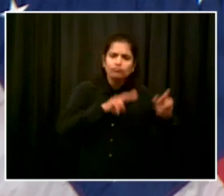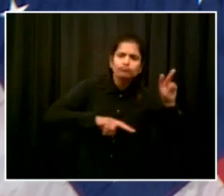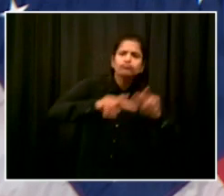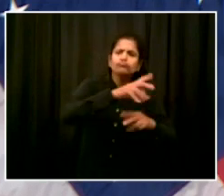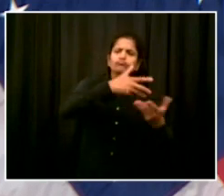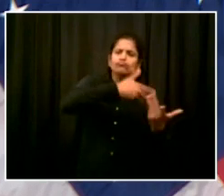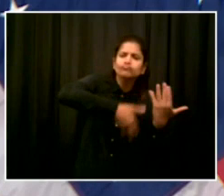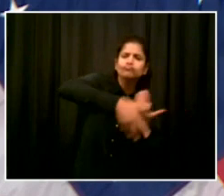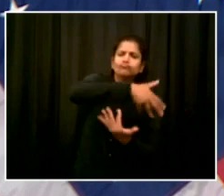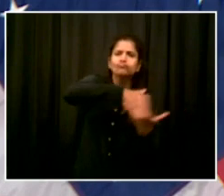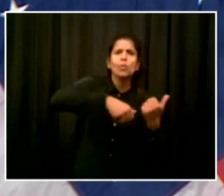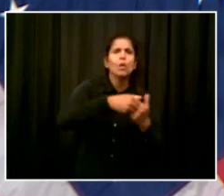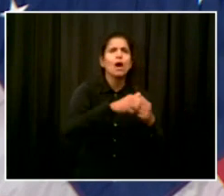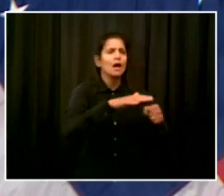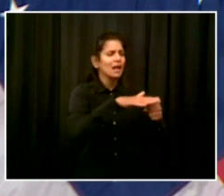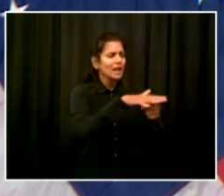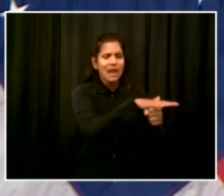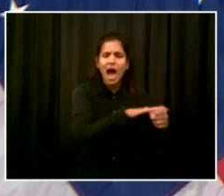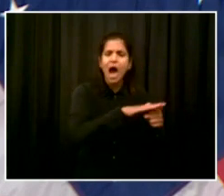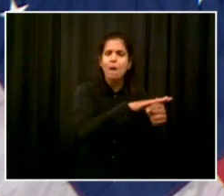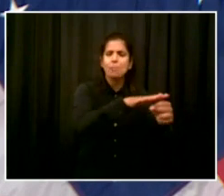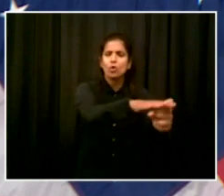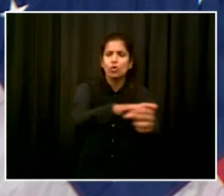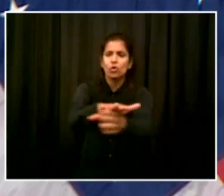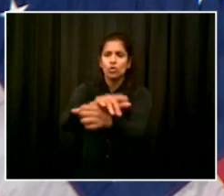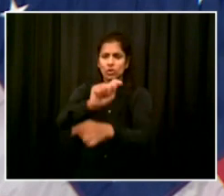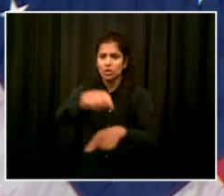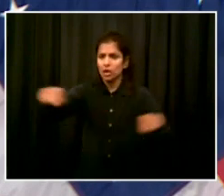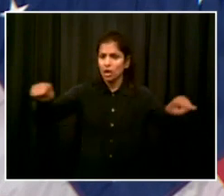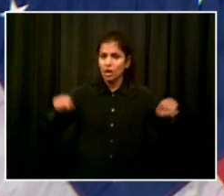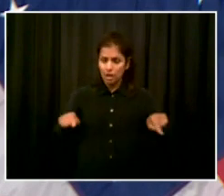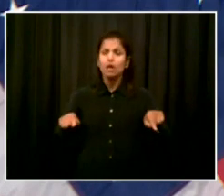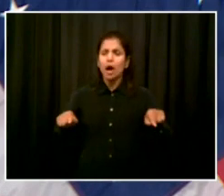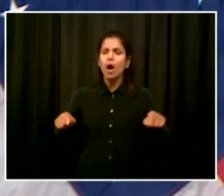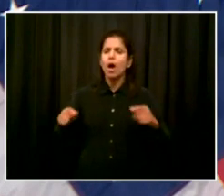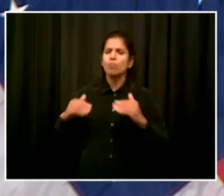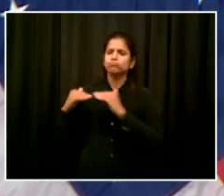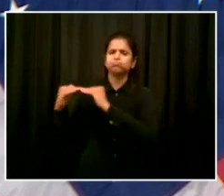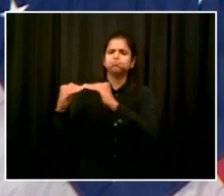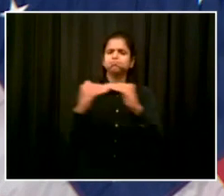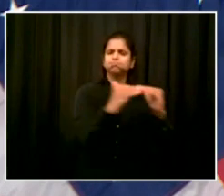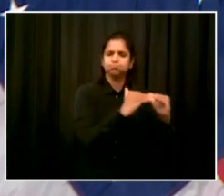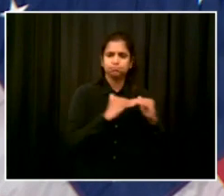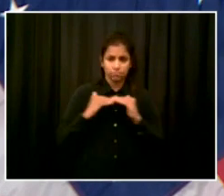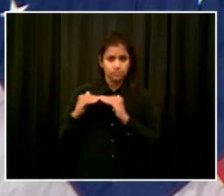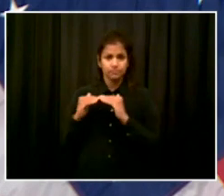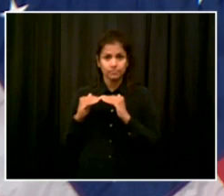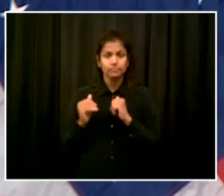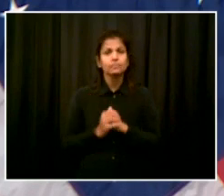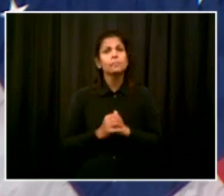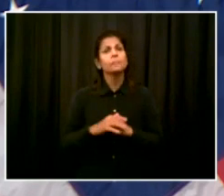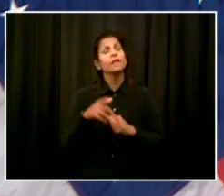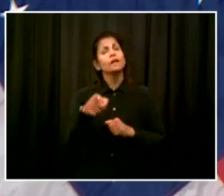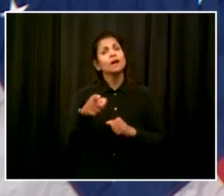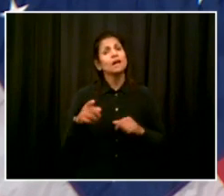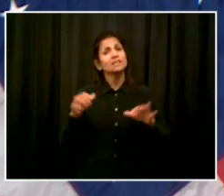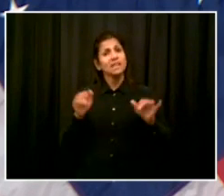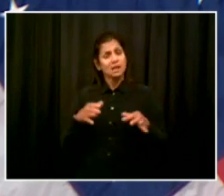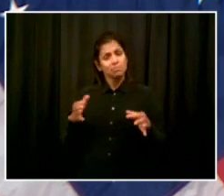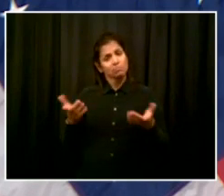months, but we can get it going right. But Gloria, I would point out too that just take a look at some of the work I